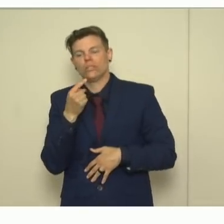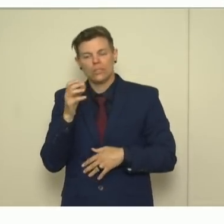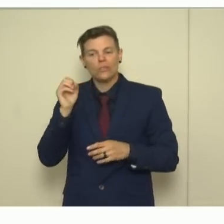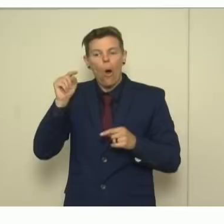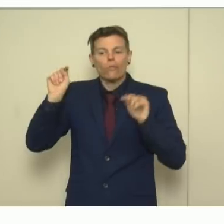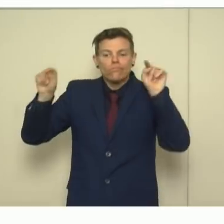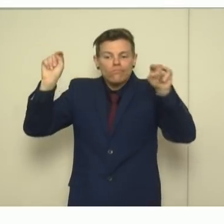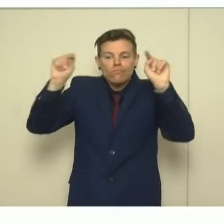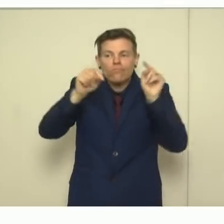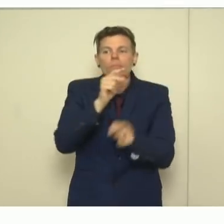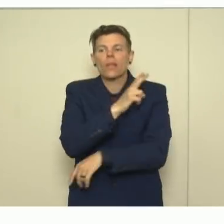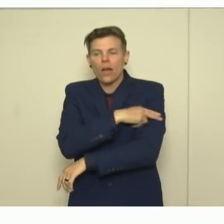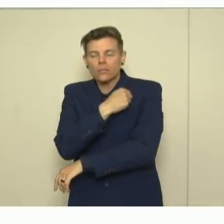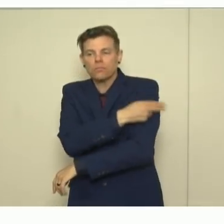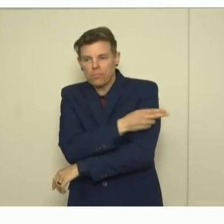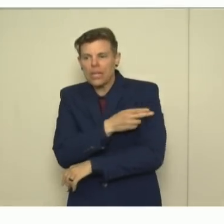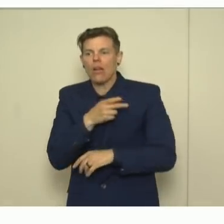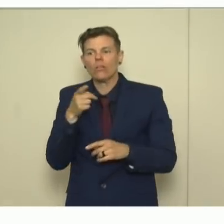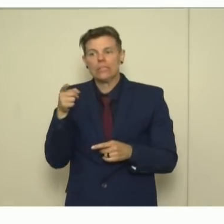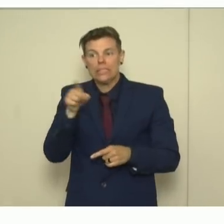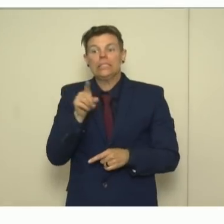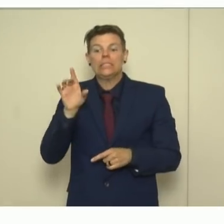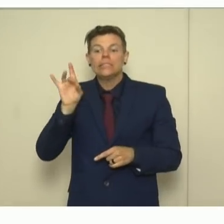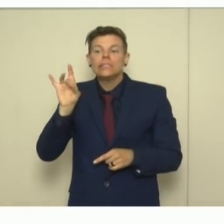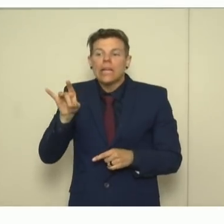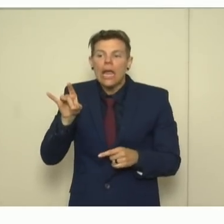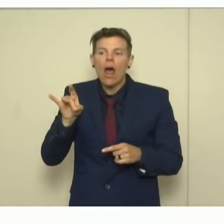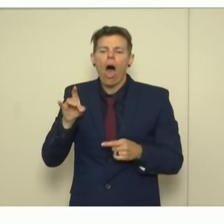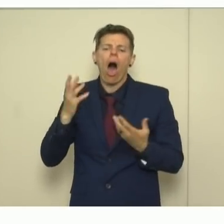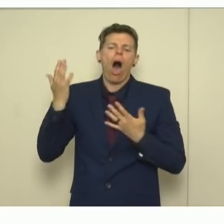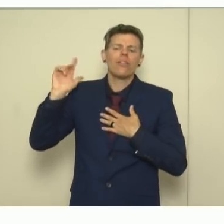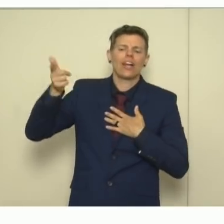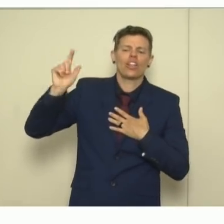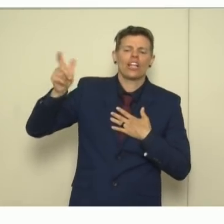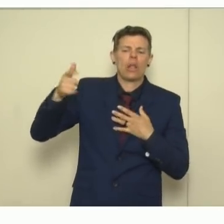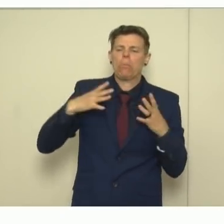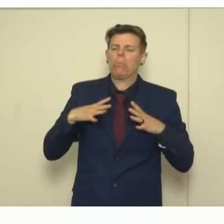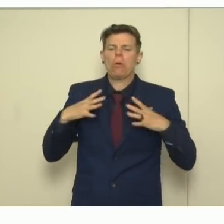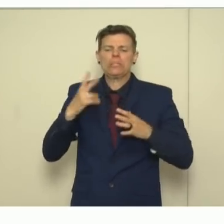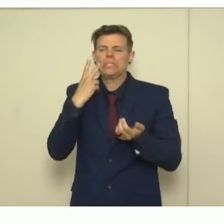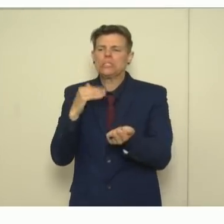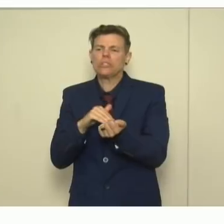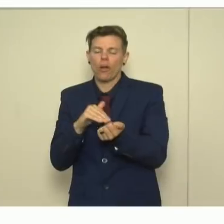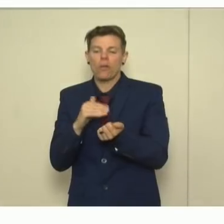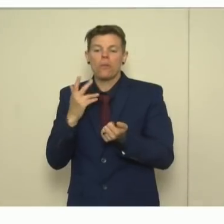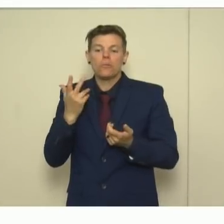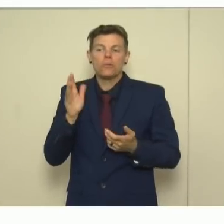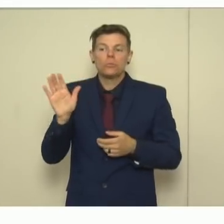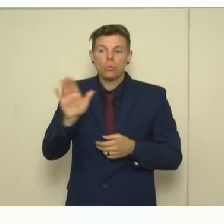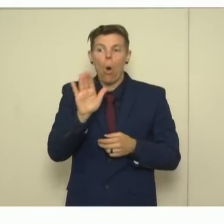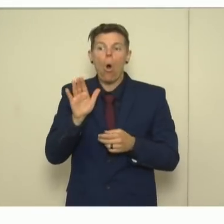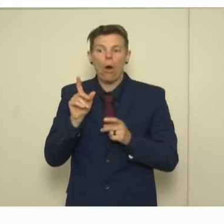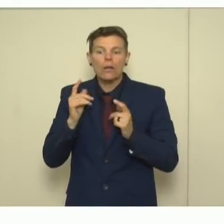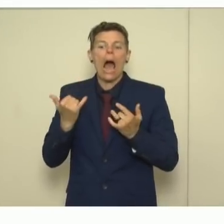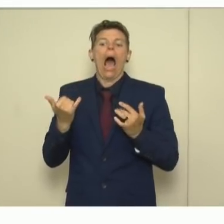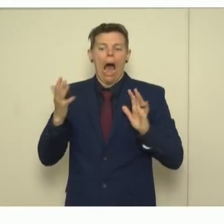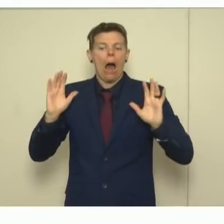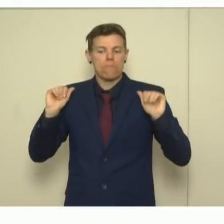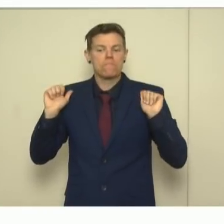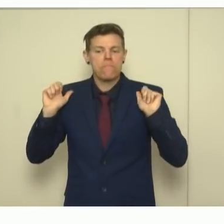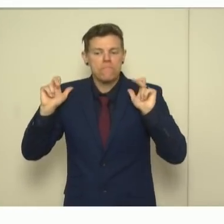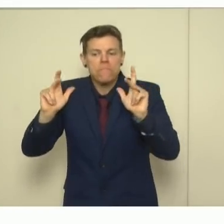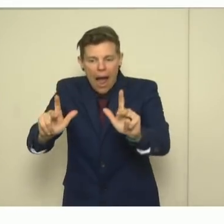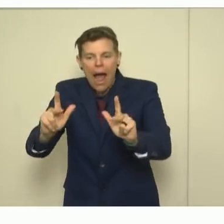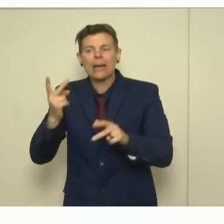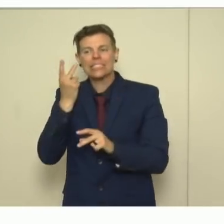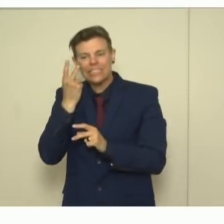to see that it came back up in July, but there's that divot there of all those missing mammograms. And so this week we're